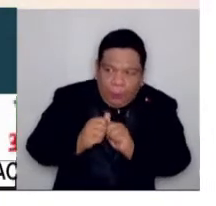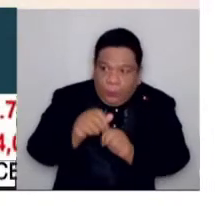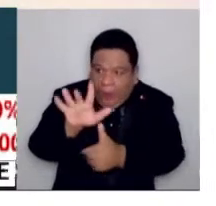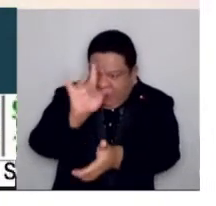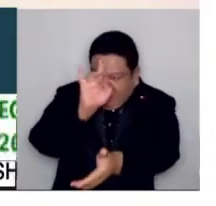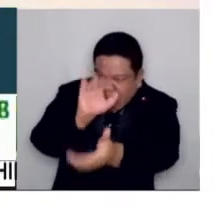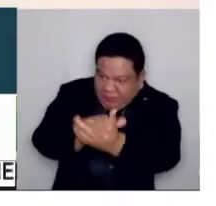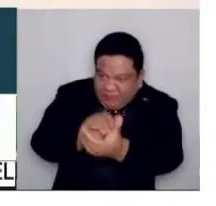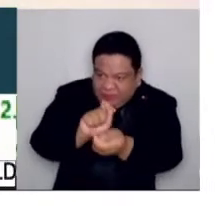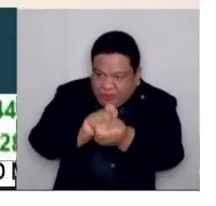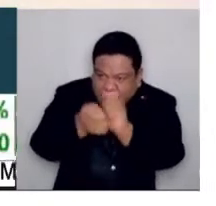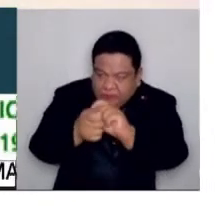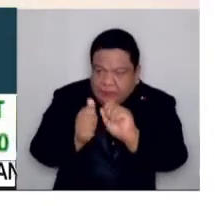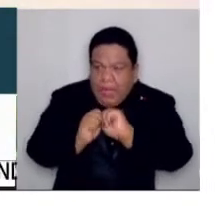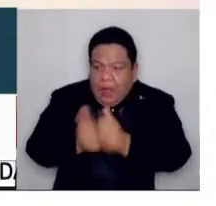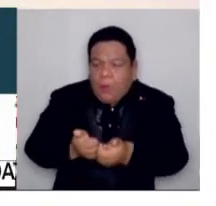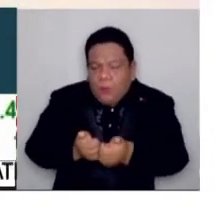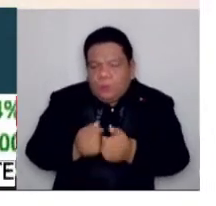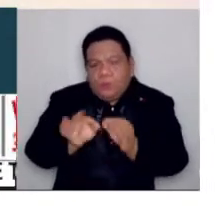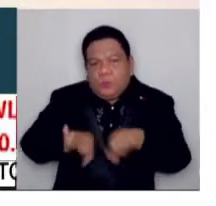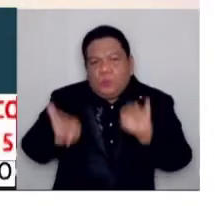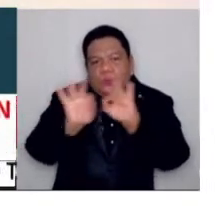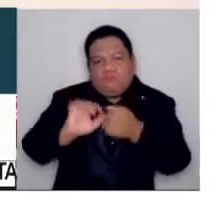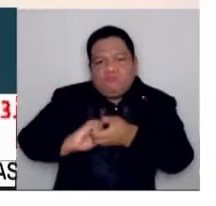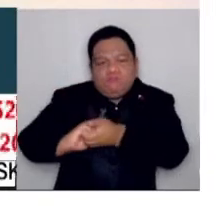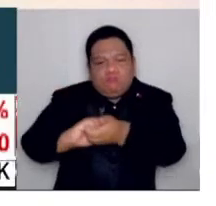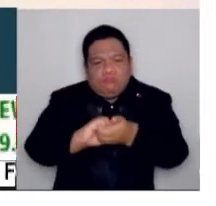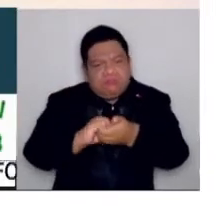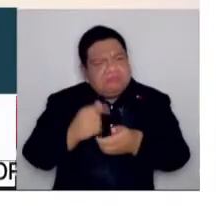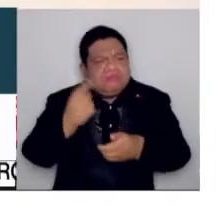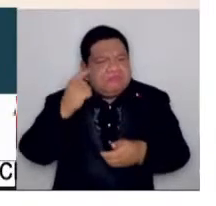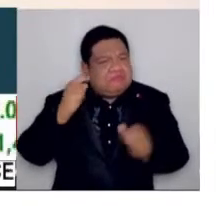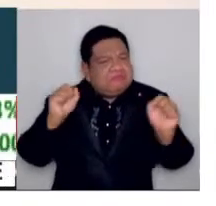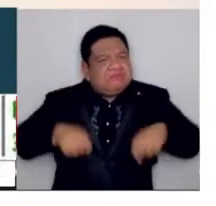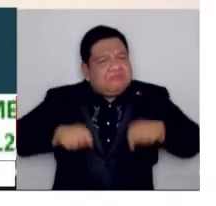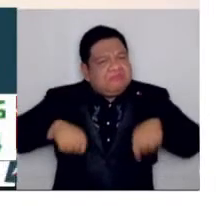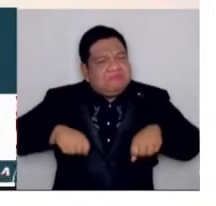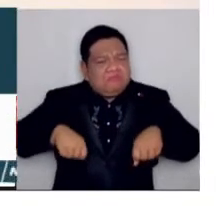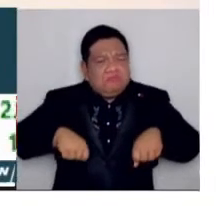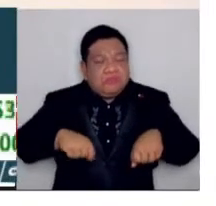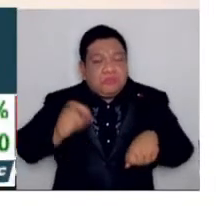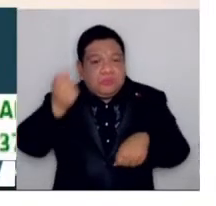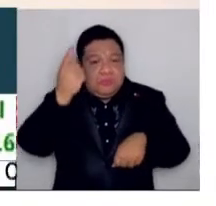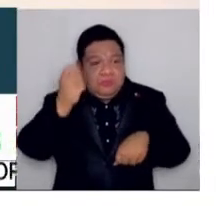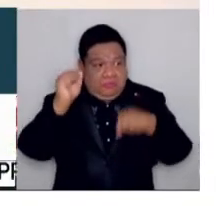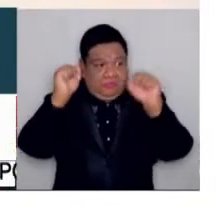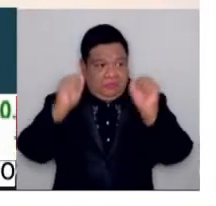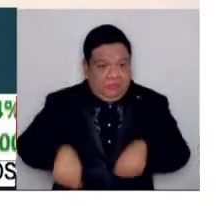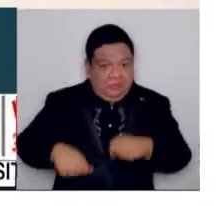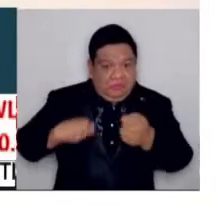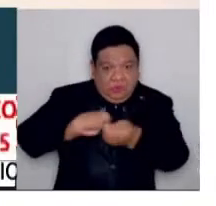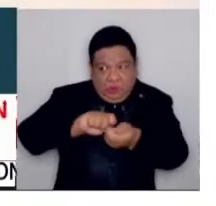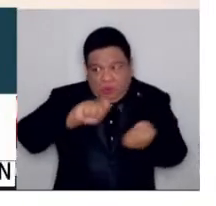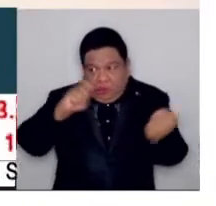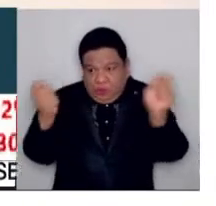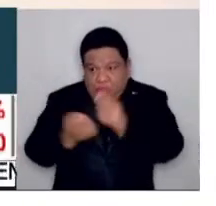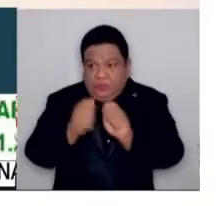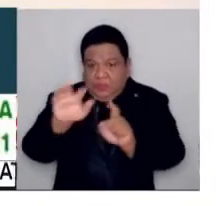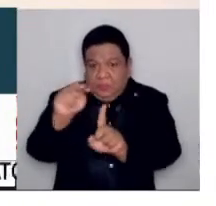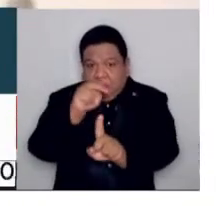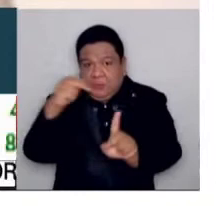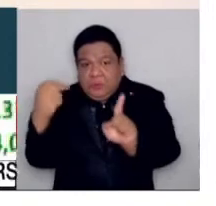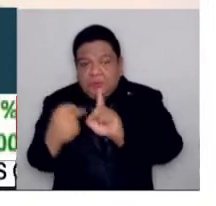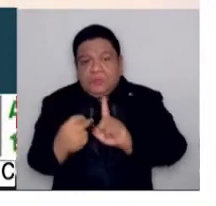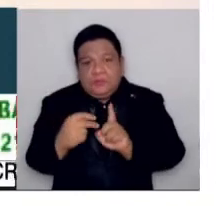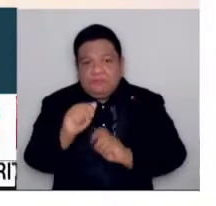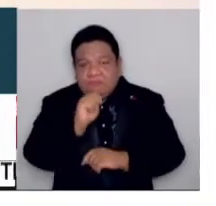think kakayanin naman natin. But I don't know if we'll really be able to really change the mindset of some people na